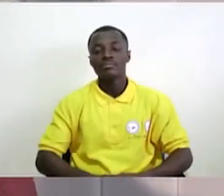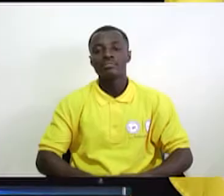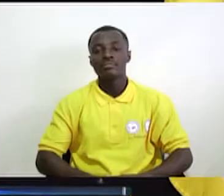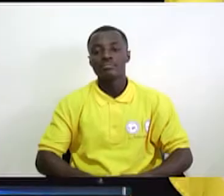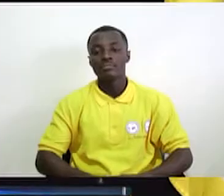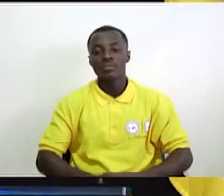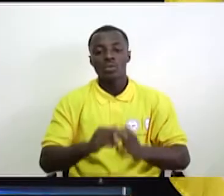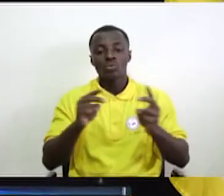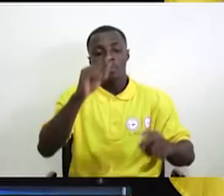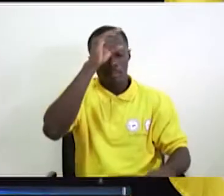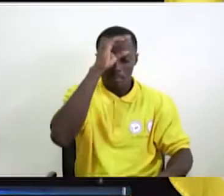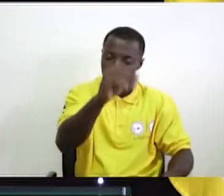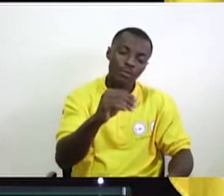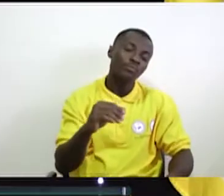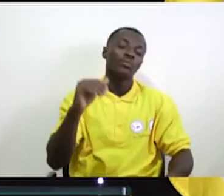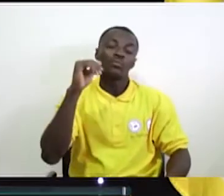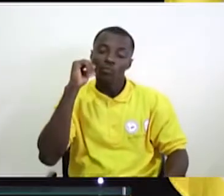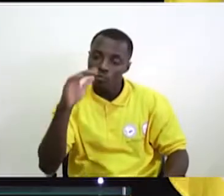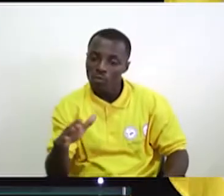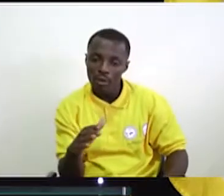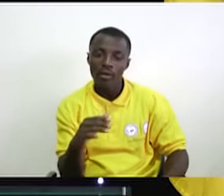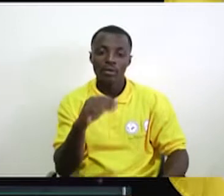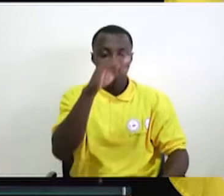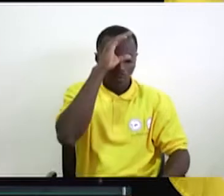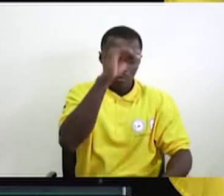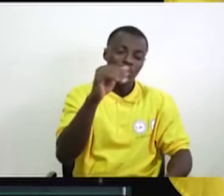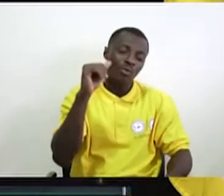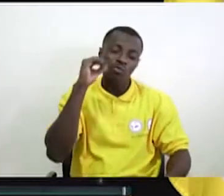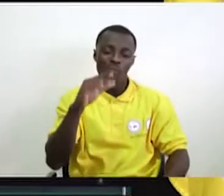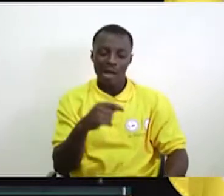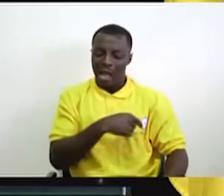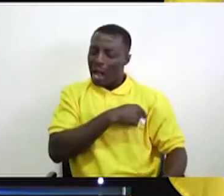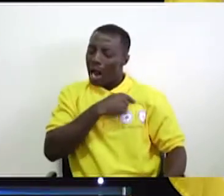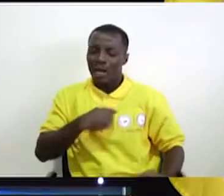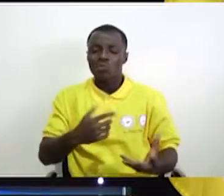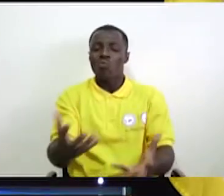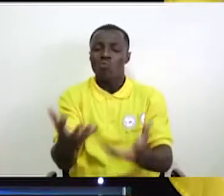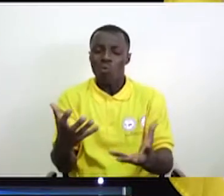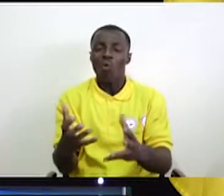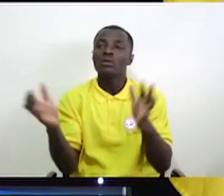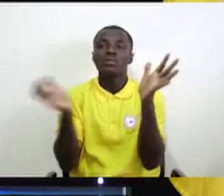Men and women, man and marima, whose overriding passion is Jesus Christ.